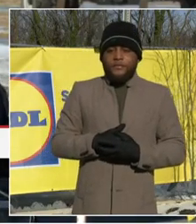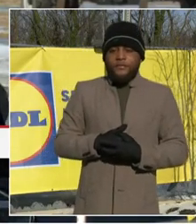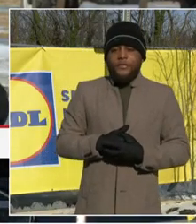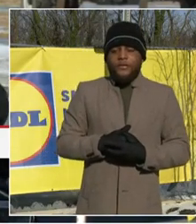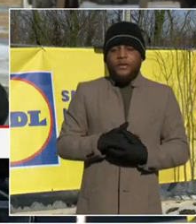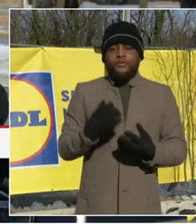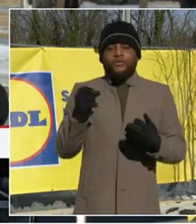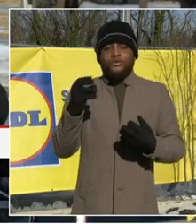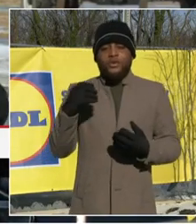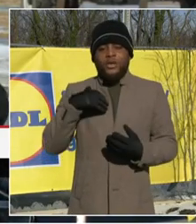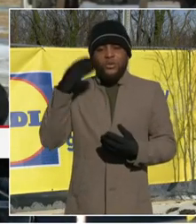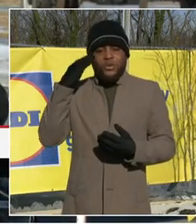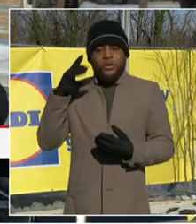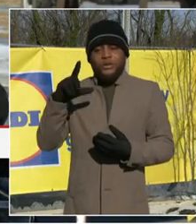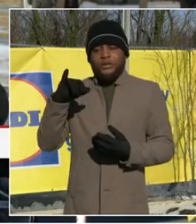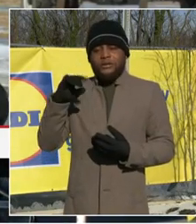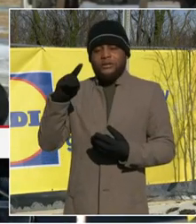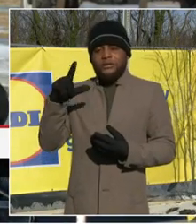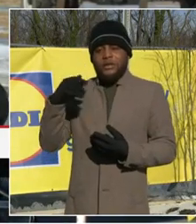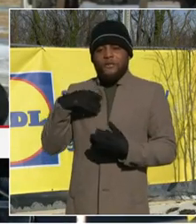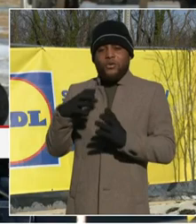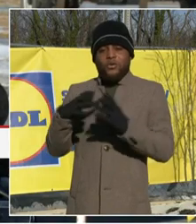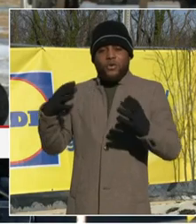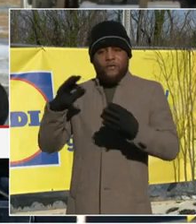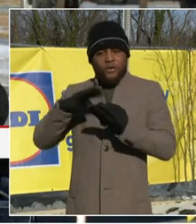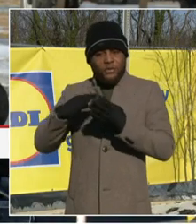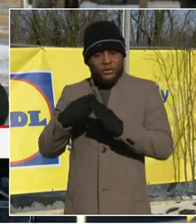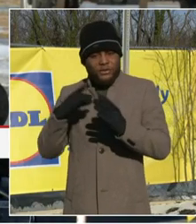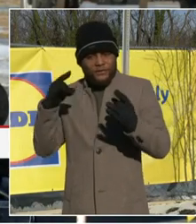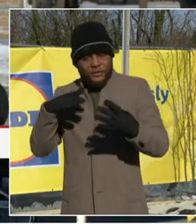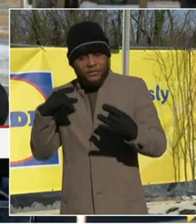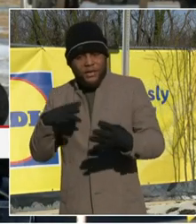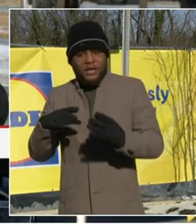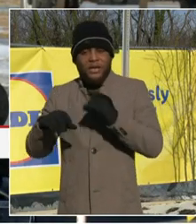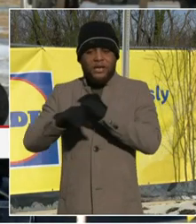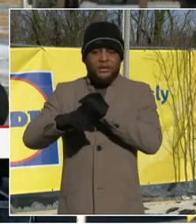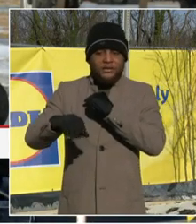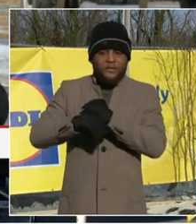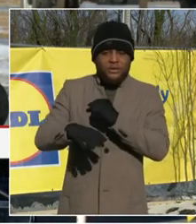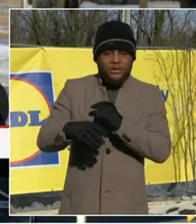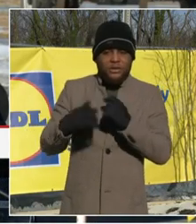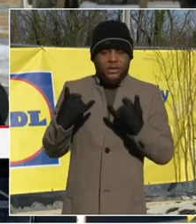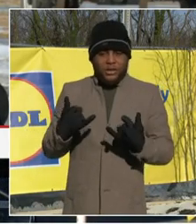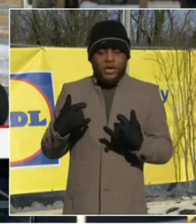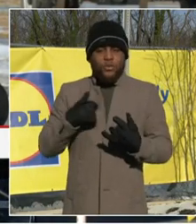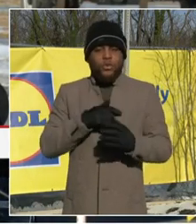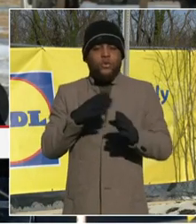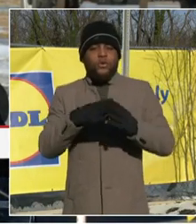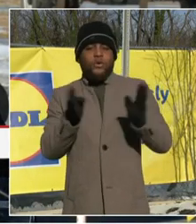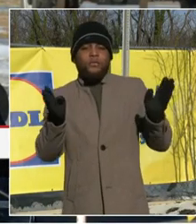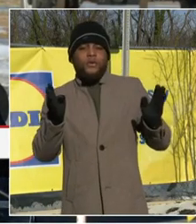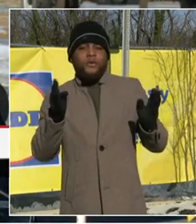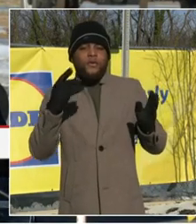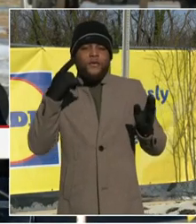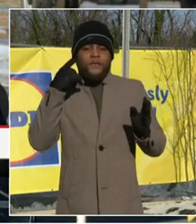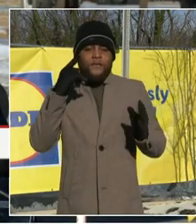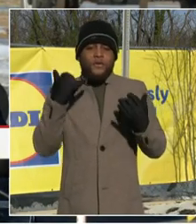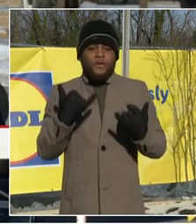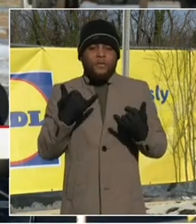and community feedback by opening supermarkets in our urban food